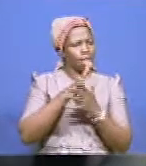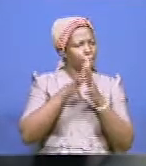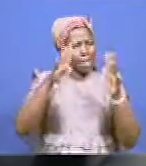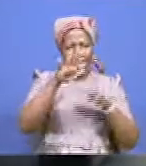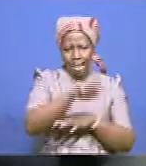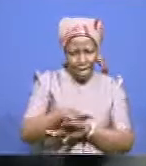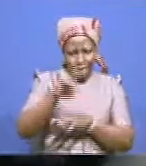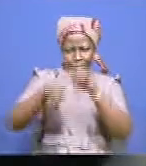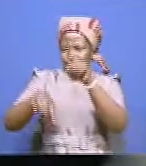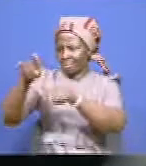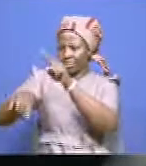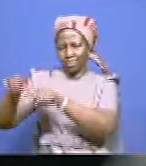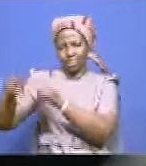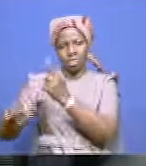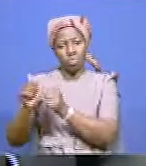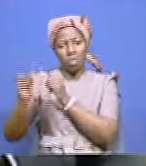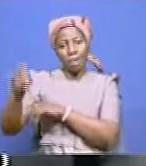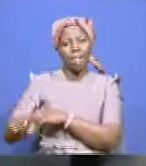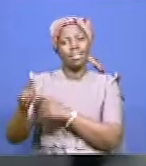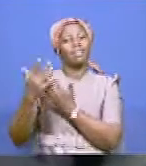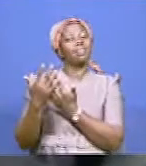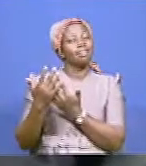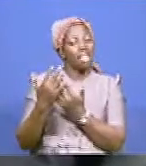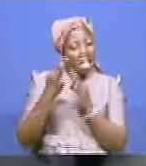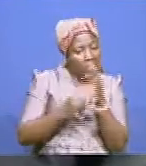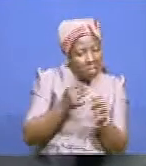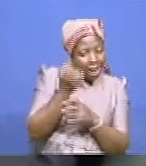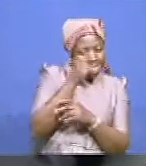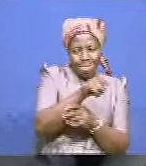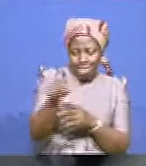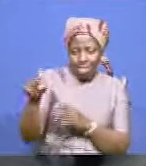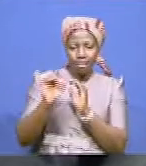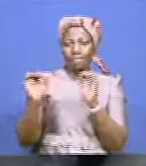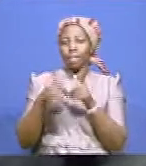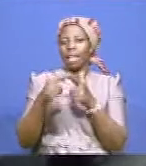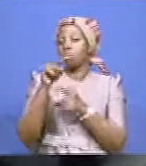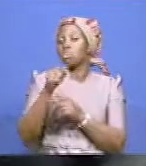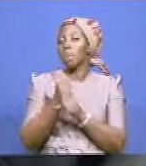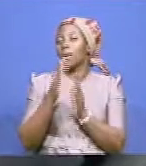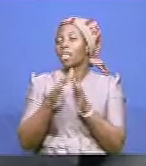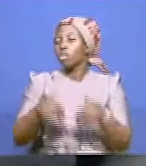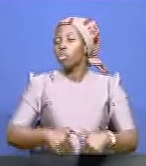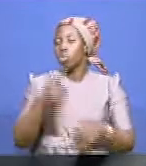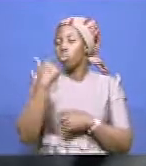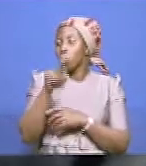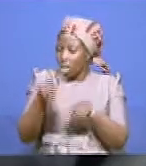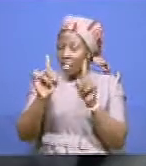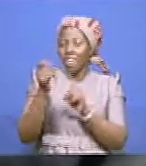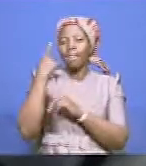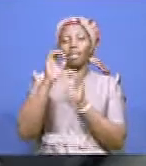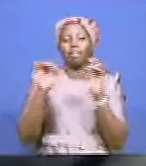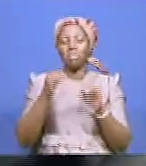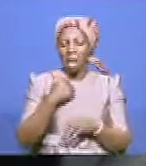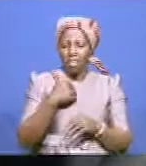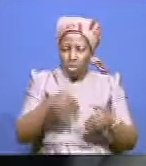deal with. And if you don't unpack it, then you'll be dealing with a concept of youth that you do not understand. There are youth